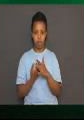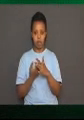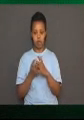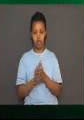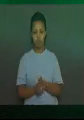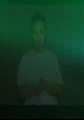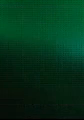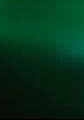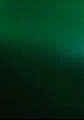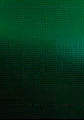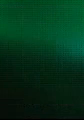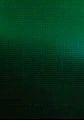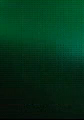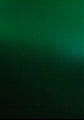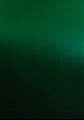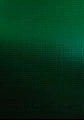Begin.